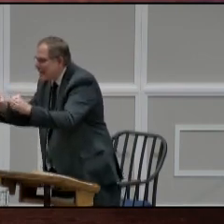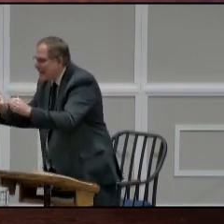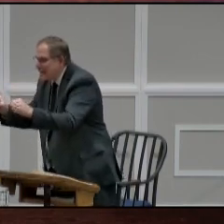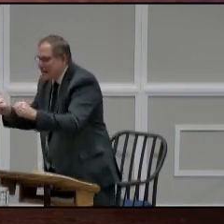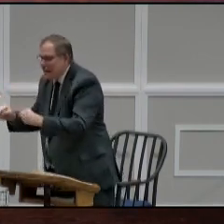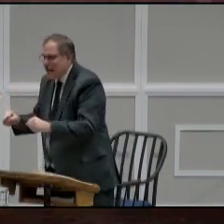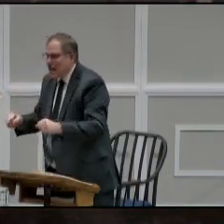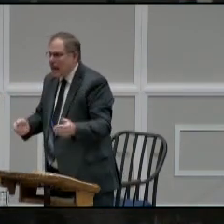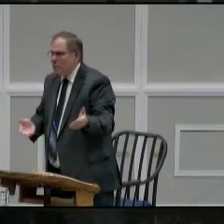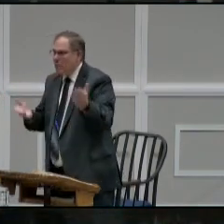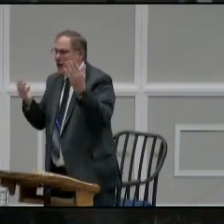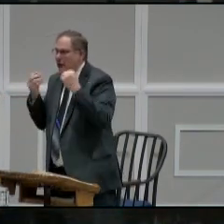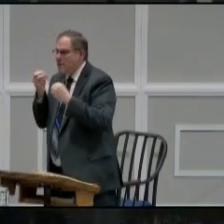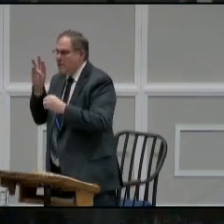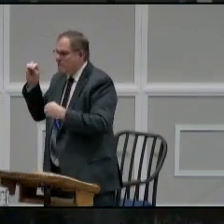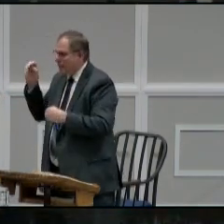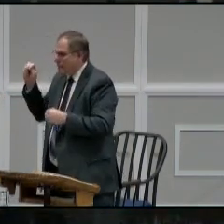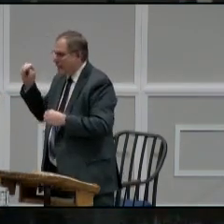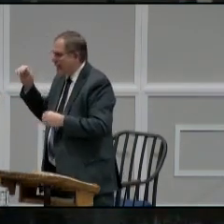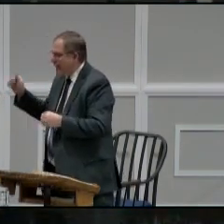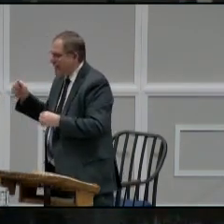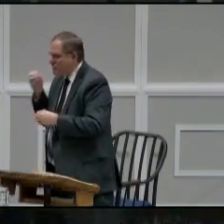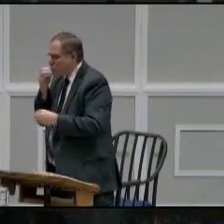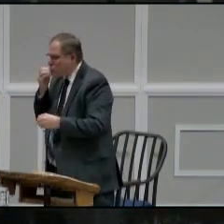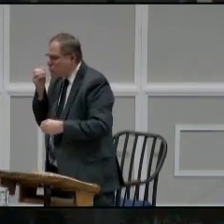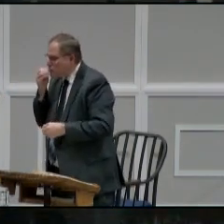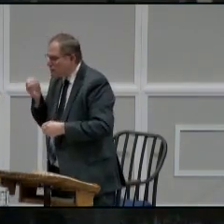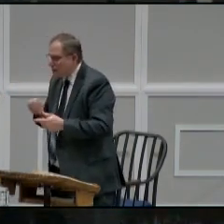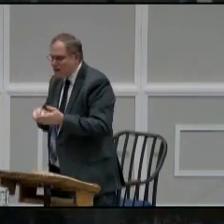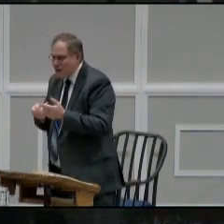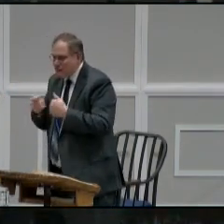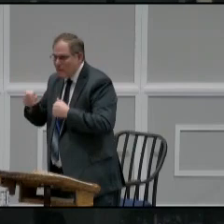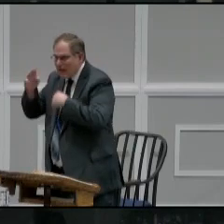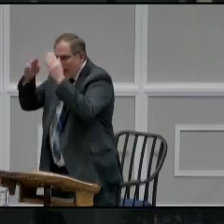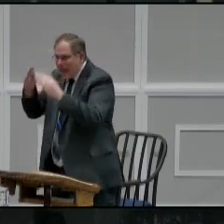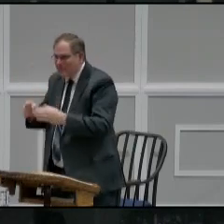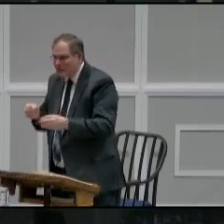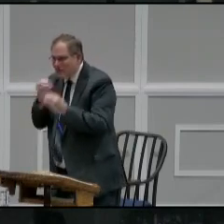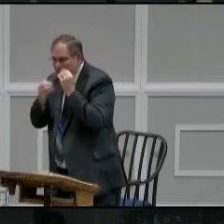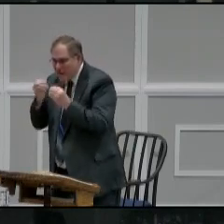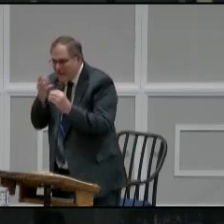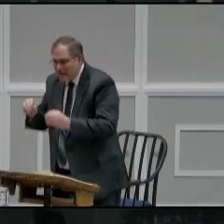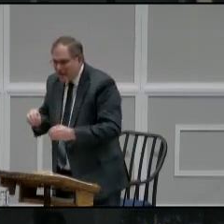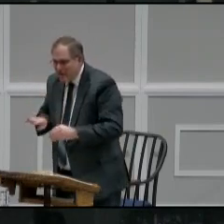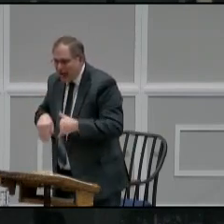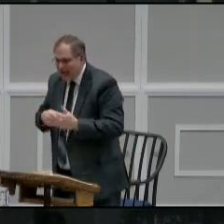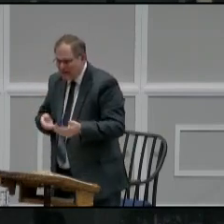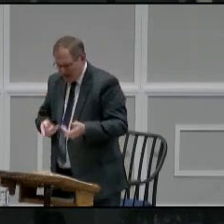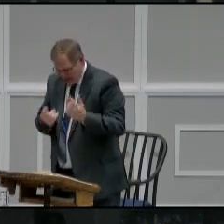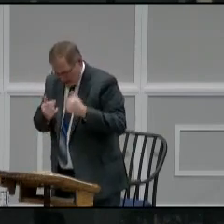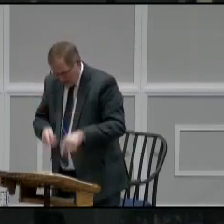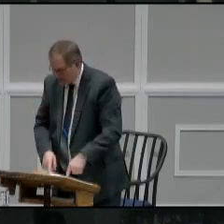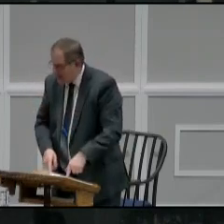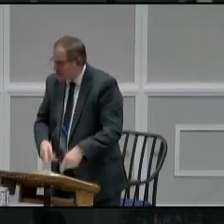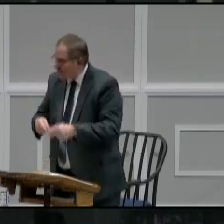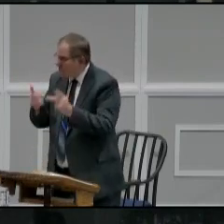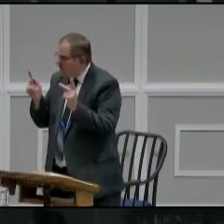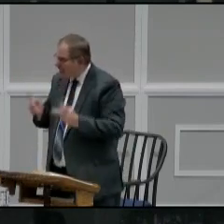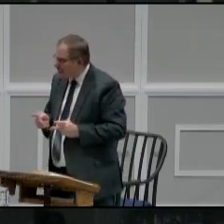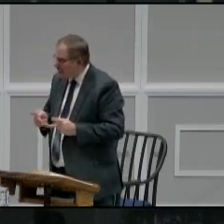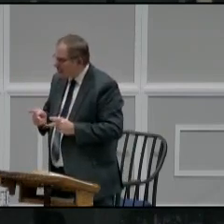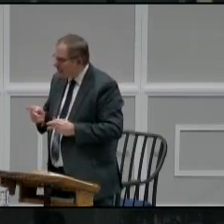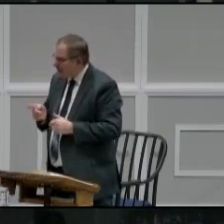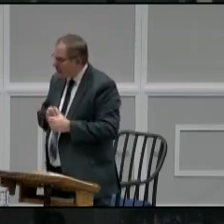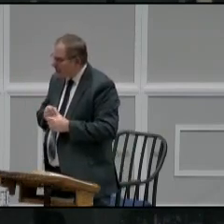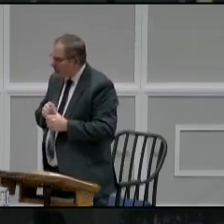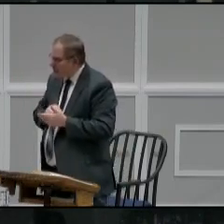rain manna down from heaven to feed them, how did they get to this place? There's a lot of things we could say here. Verse number